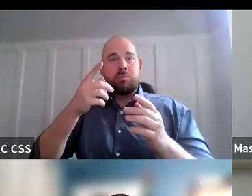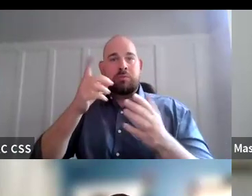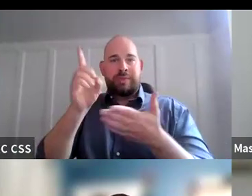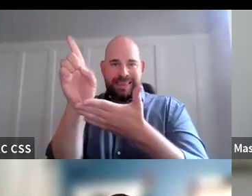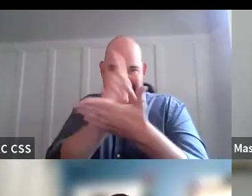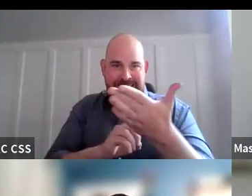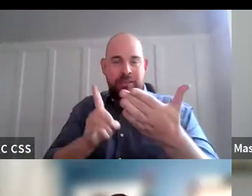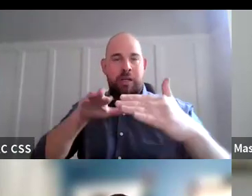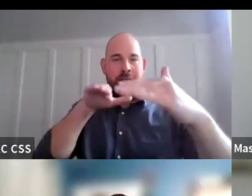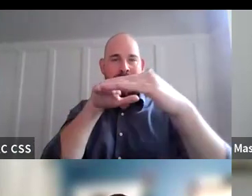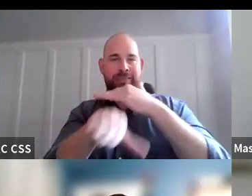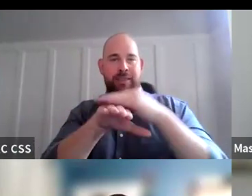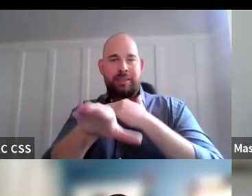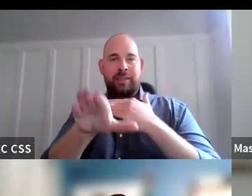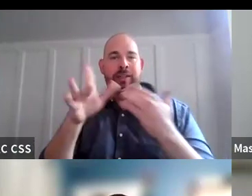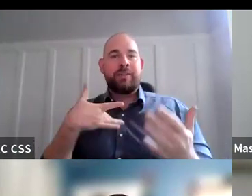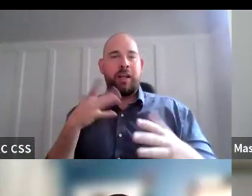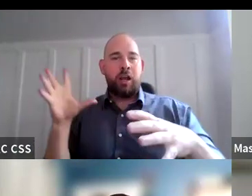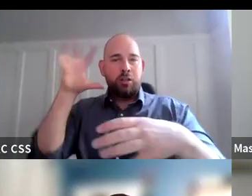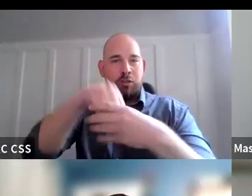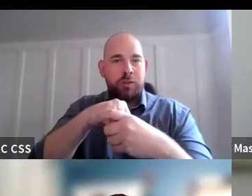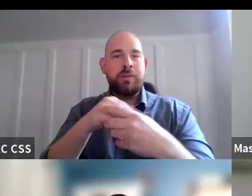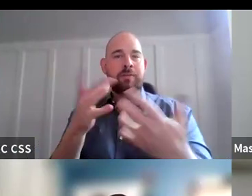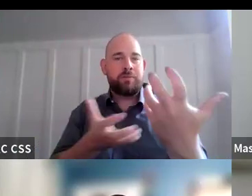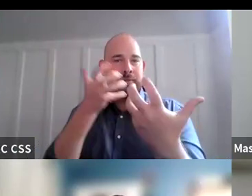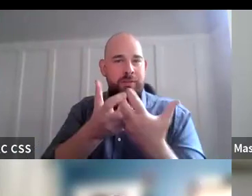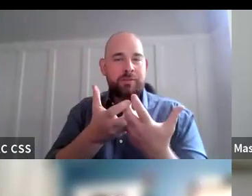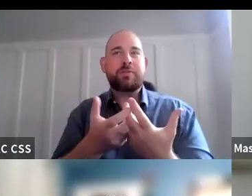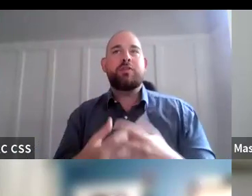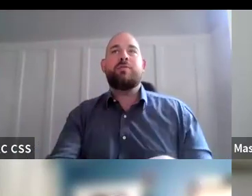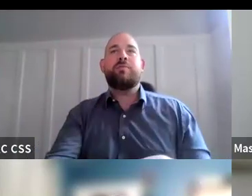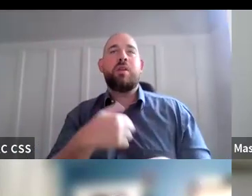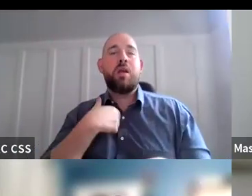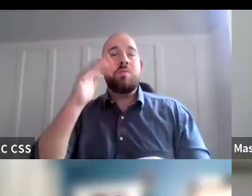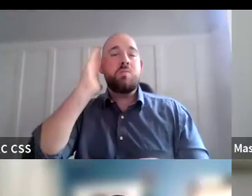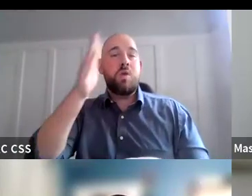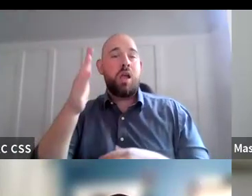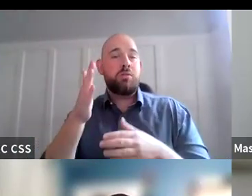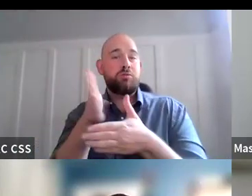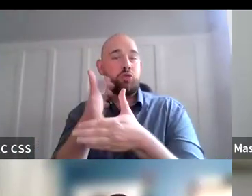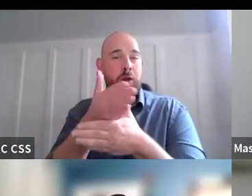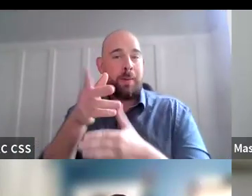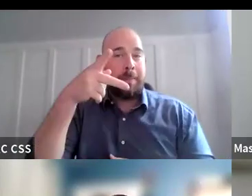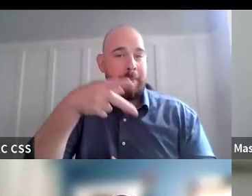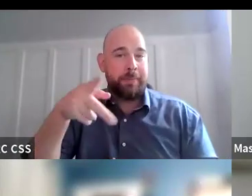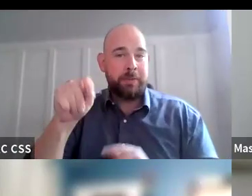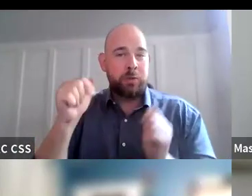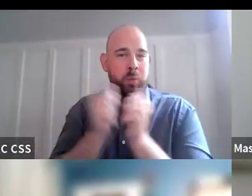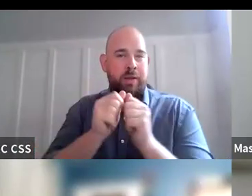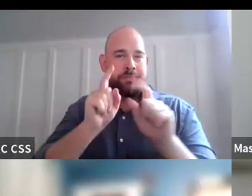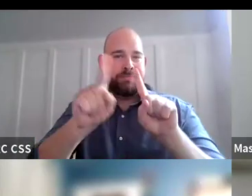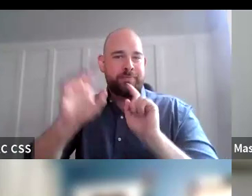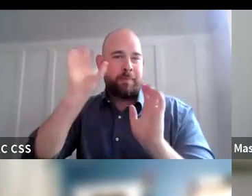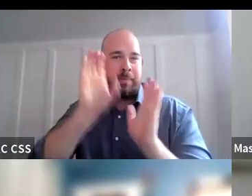clients that they're able to have access. This house is completely designed to